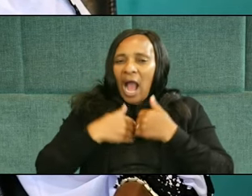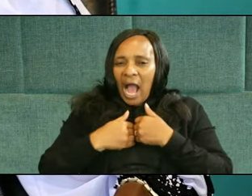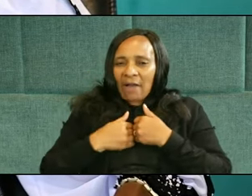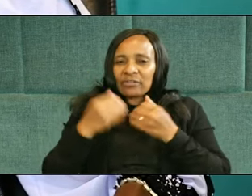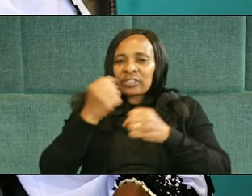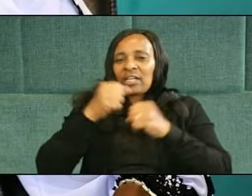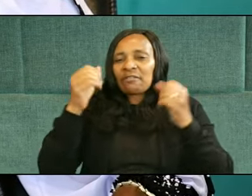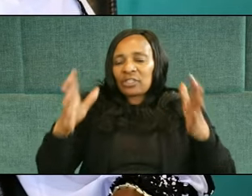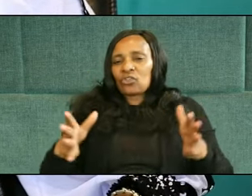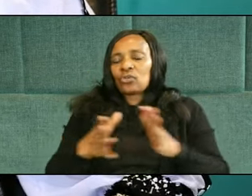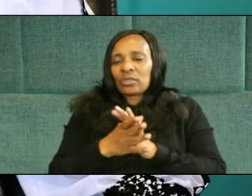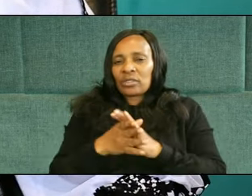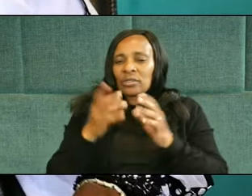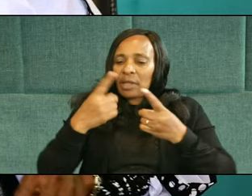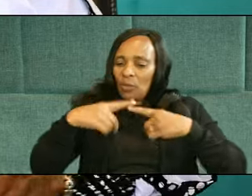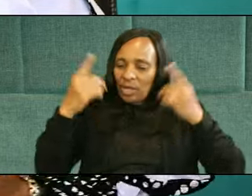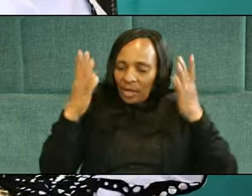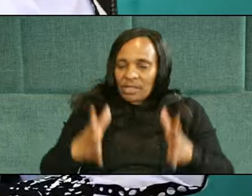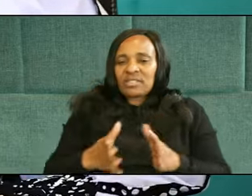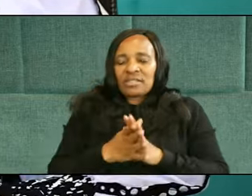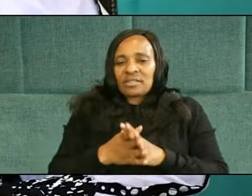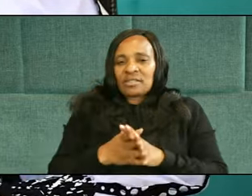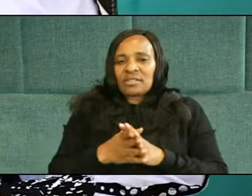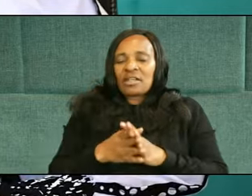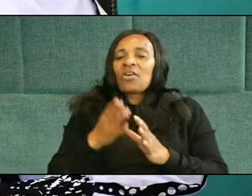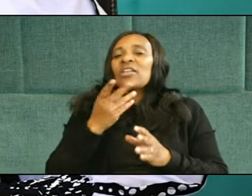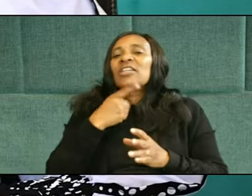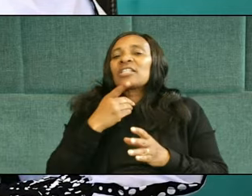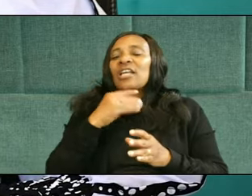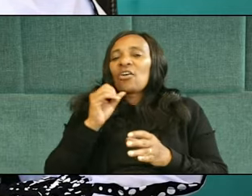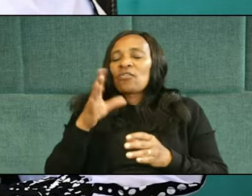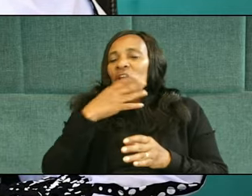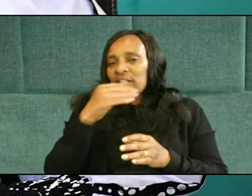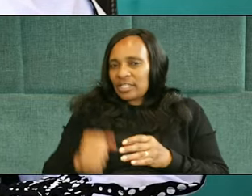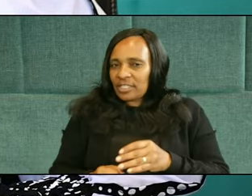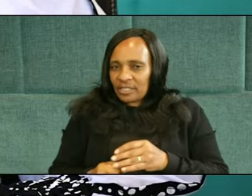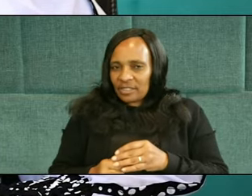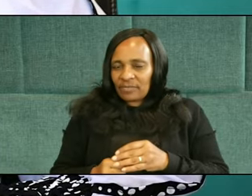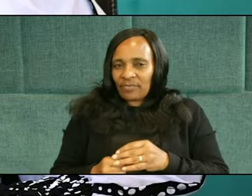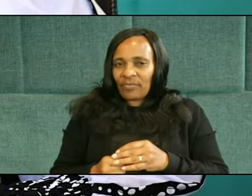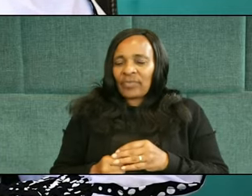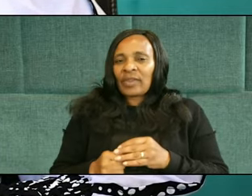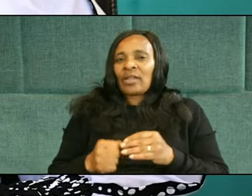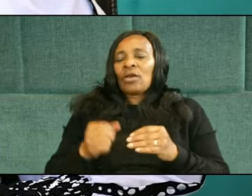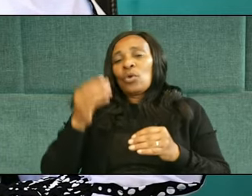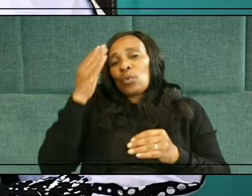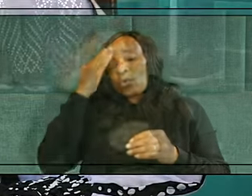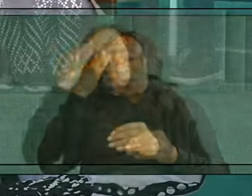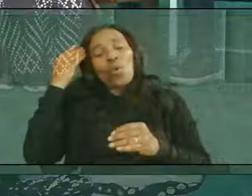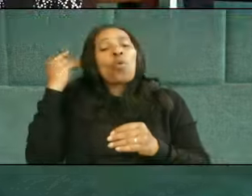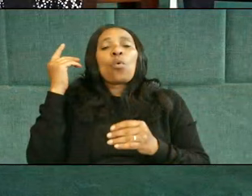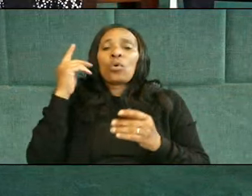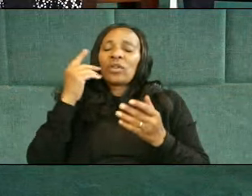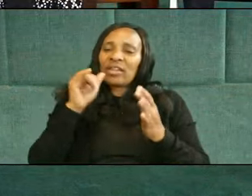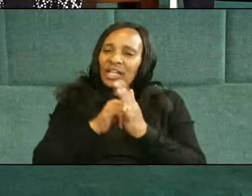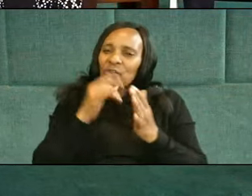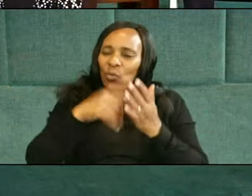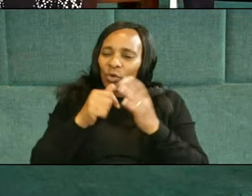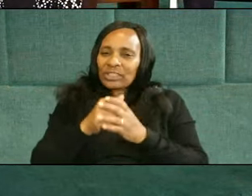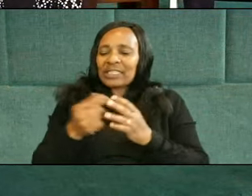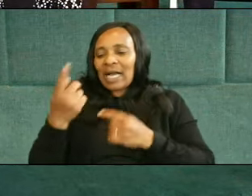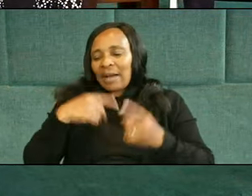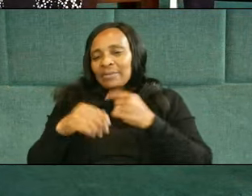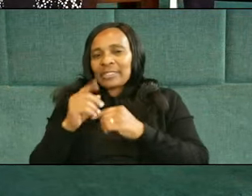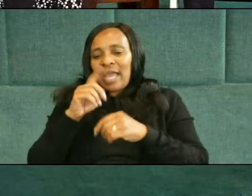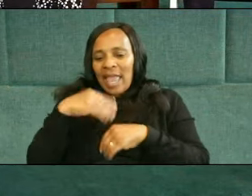salvation." Mm-hmm. All right, that's from The Desire of Ages. Brenda? We know that what results a day,